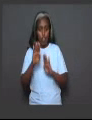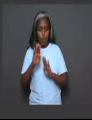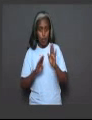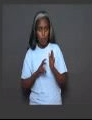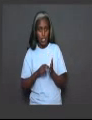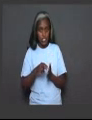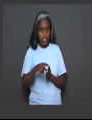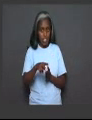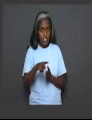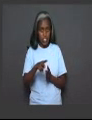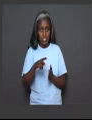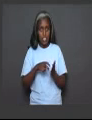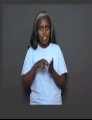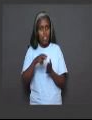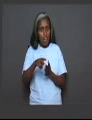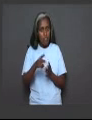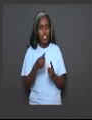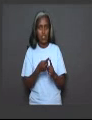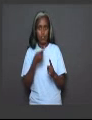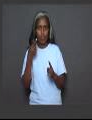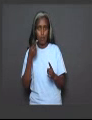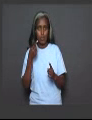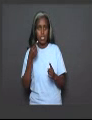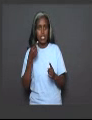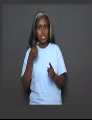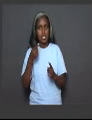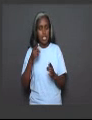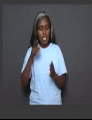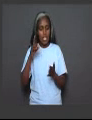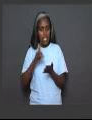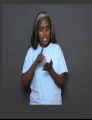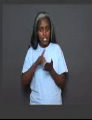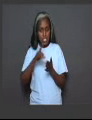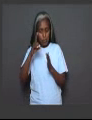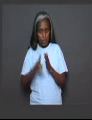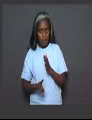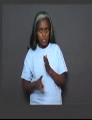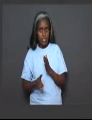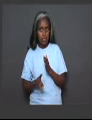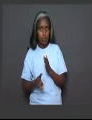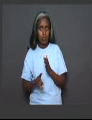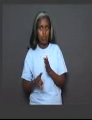riders traveling from the suburbs to downtown each weekday.